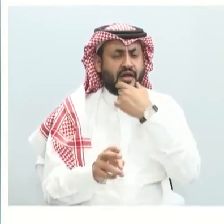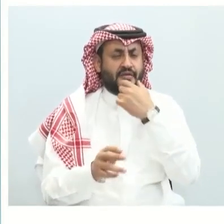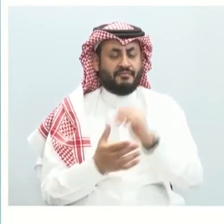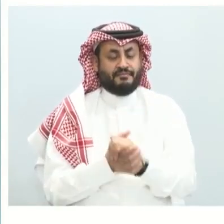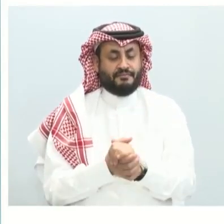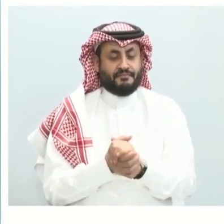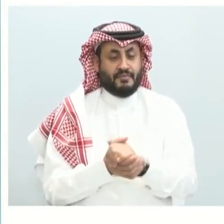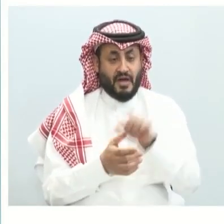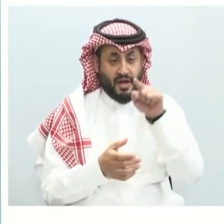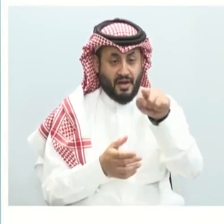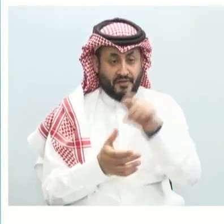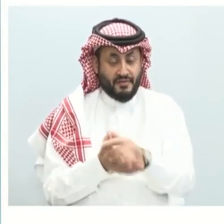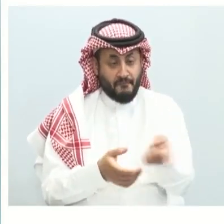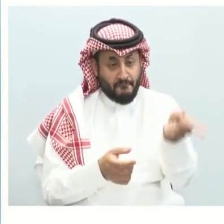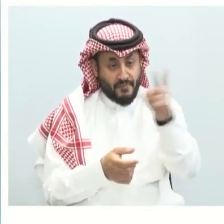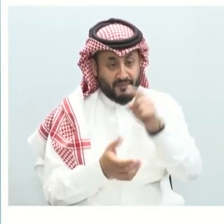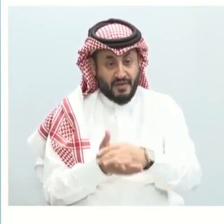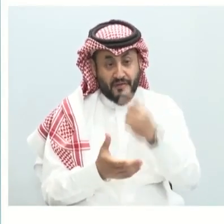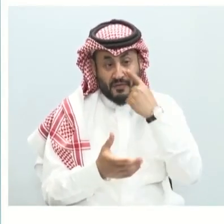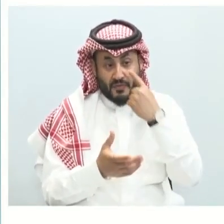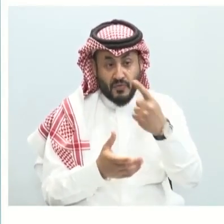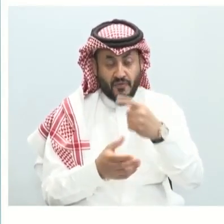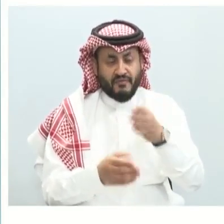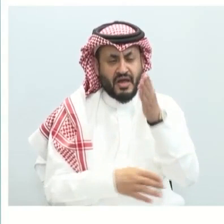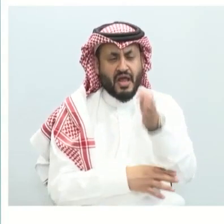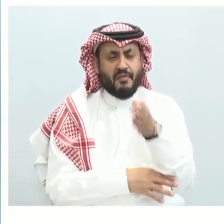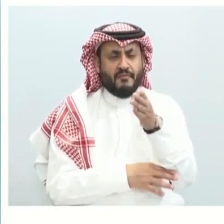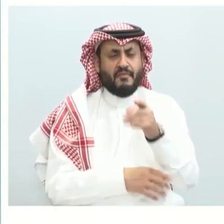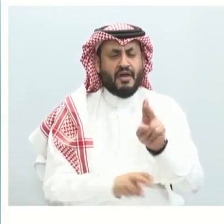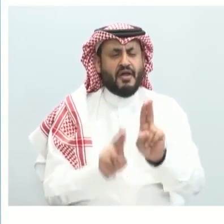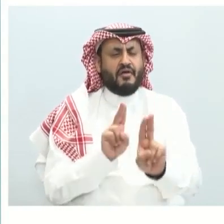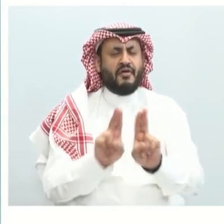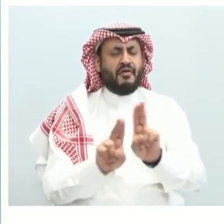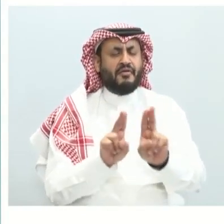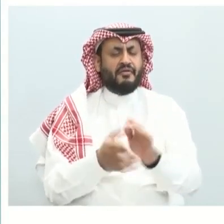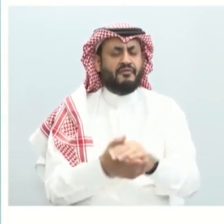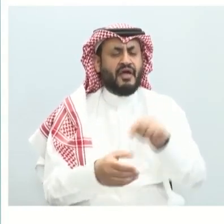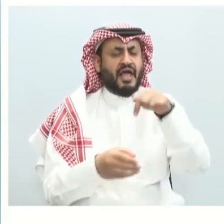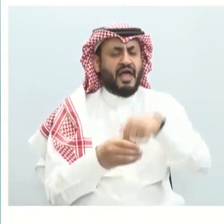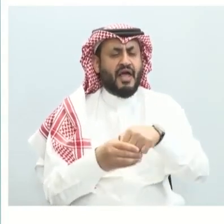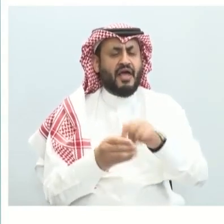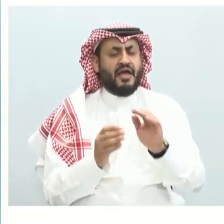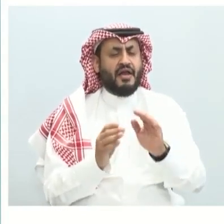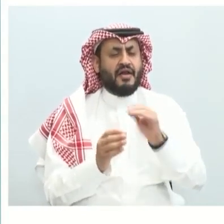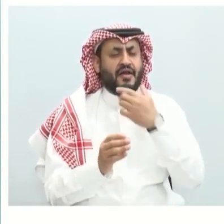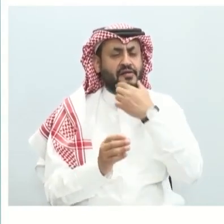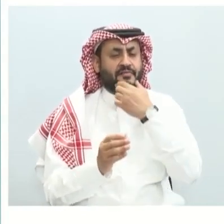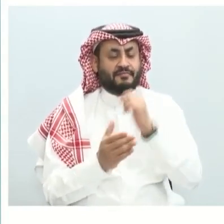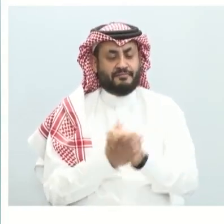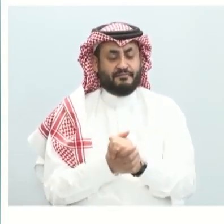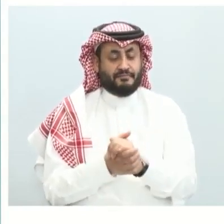You are going to watch camel races in Riyadh. So here, in the